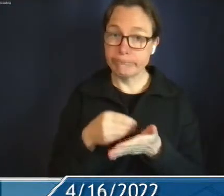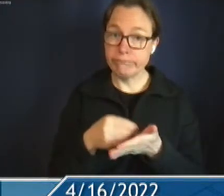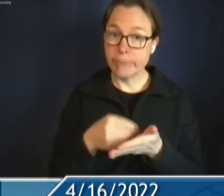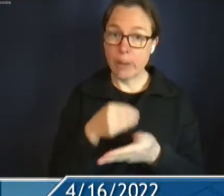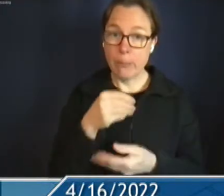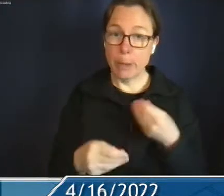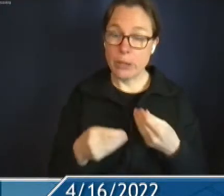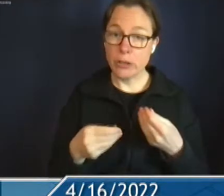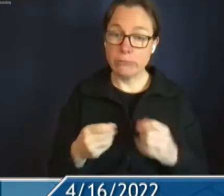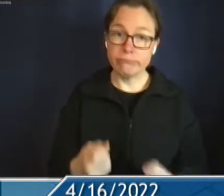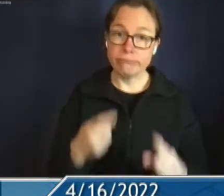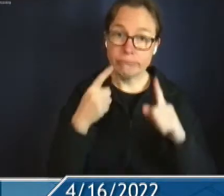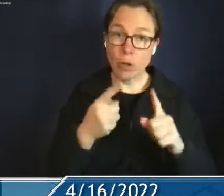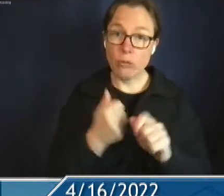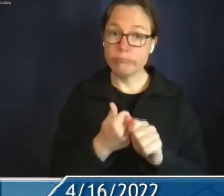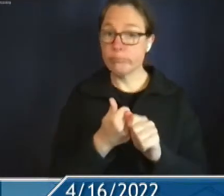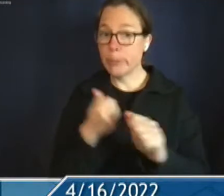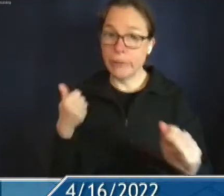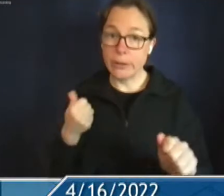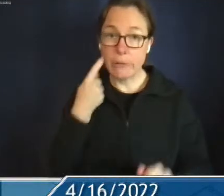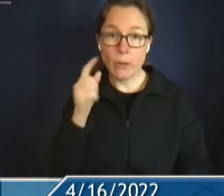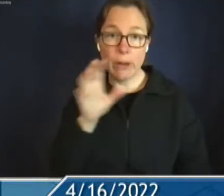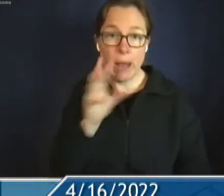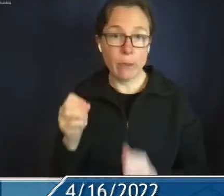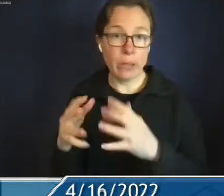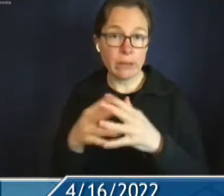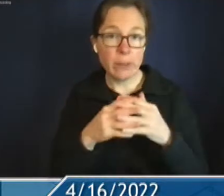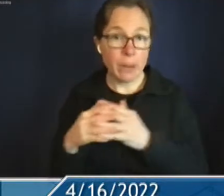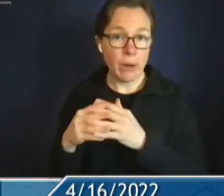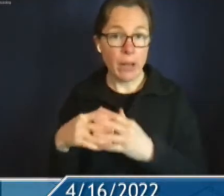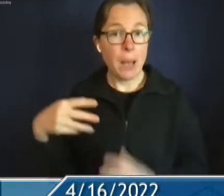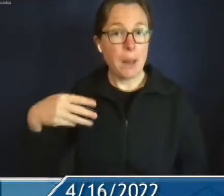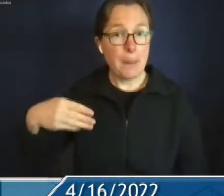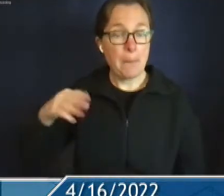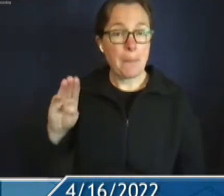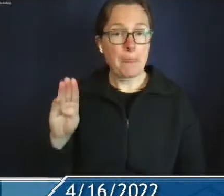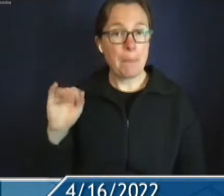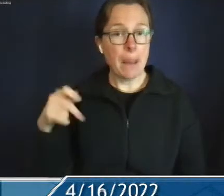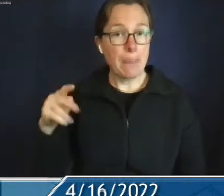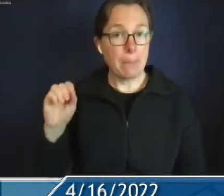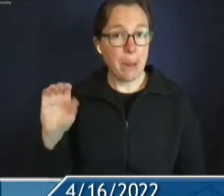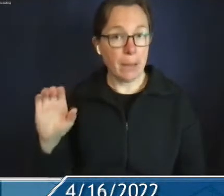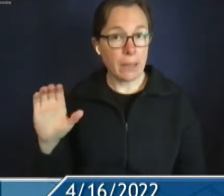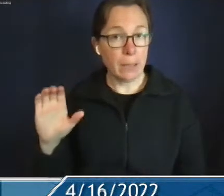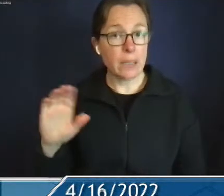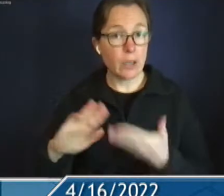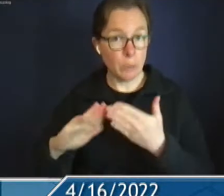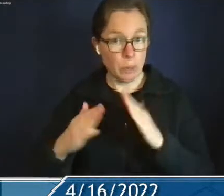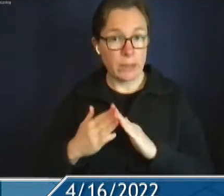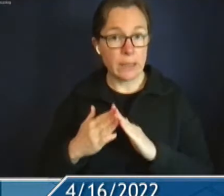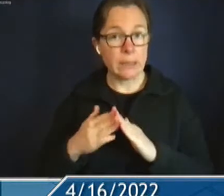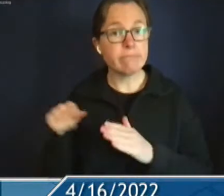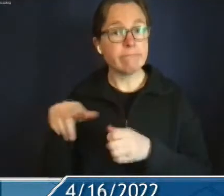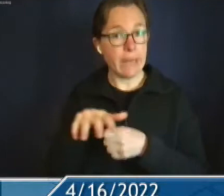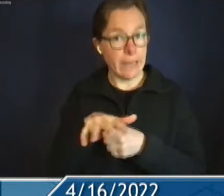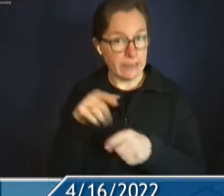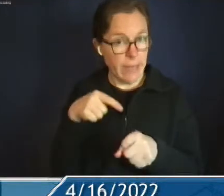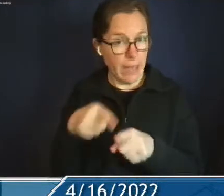efforts for prevention for African American BIPOC community. That is the area that I'm